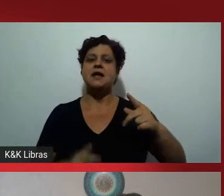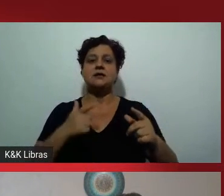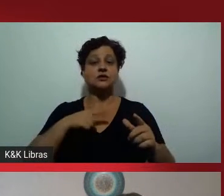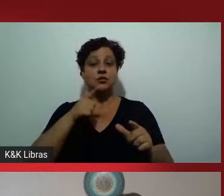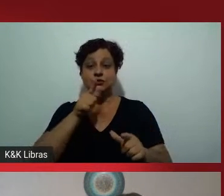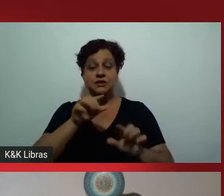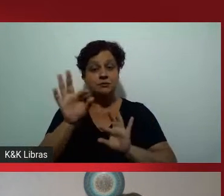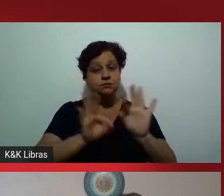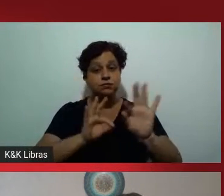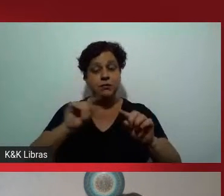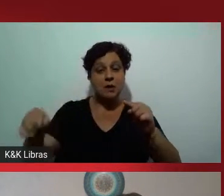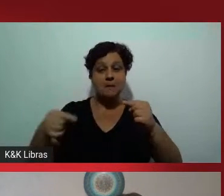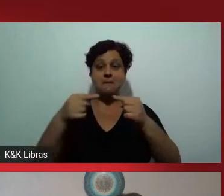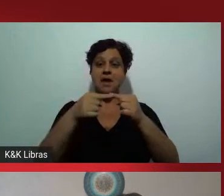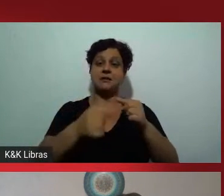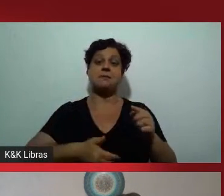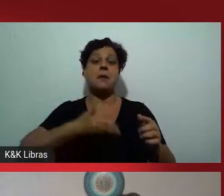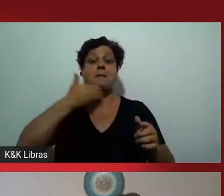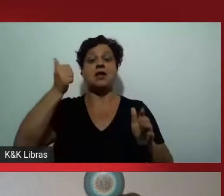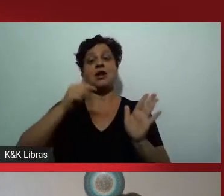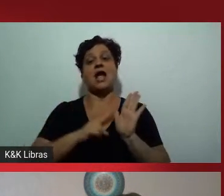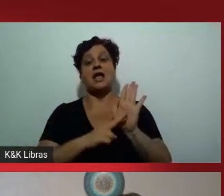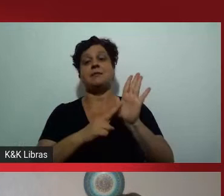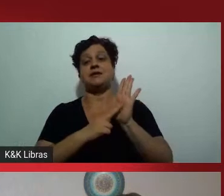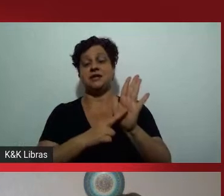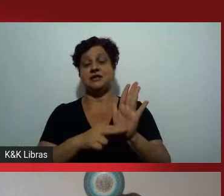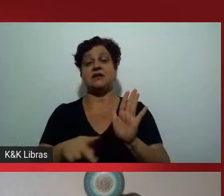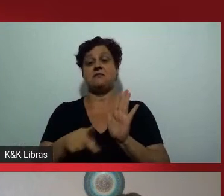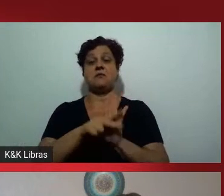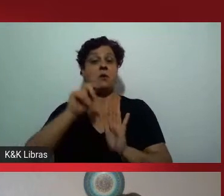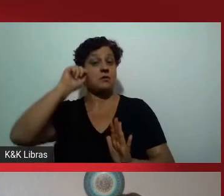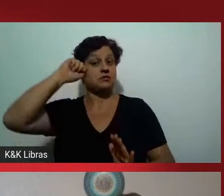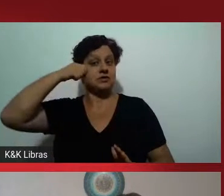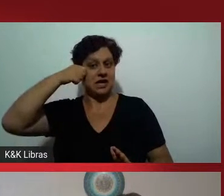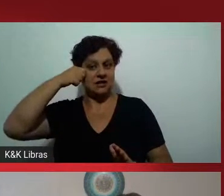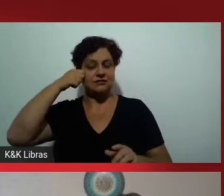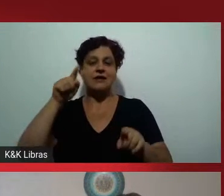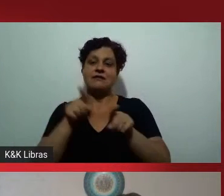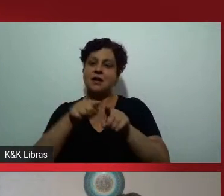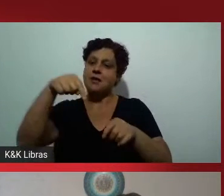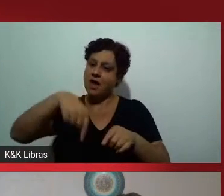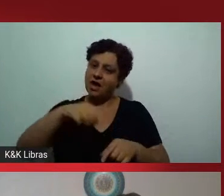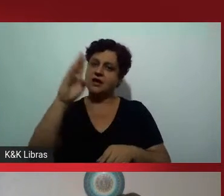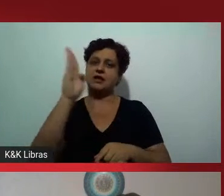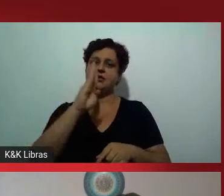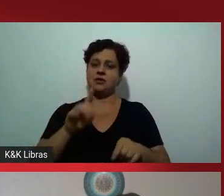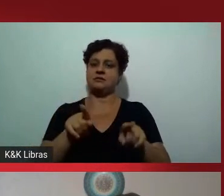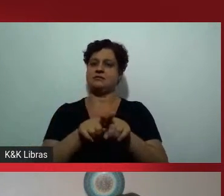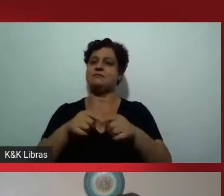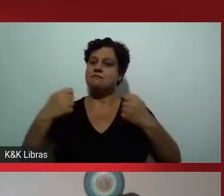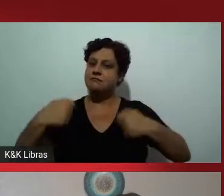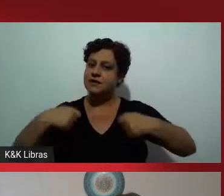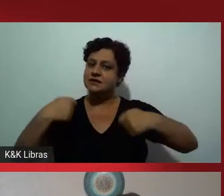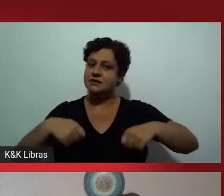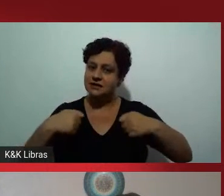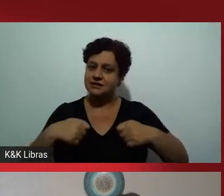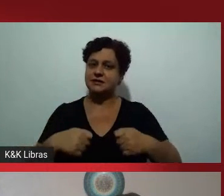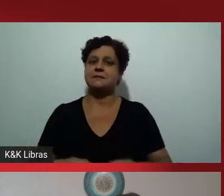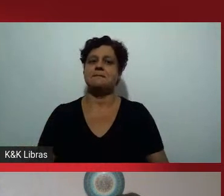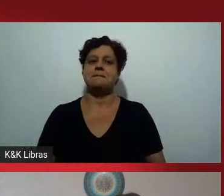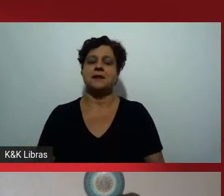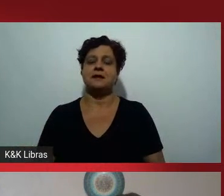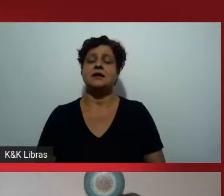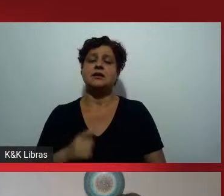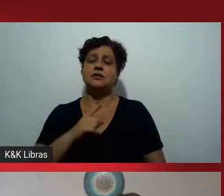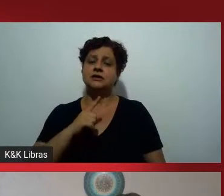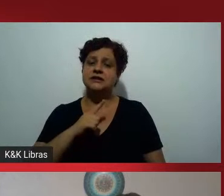but also in Brazil, because we recognize that for business, what gets measured is what gets done, and I think this is the first time we're actually willing